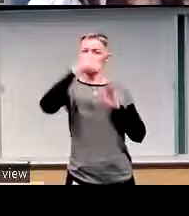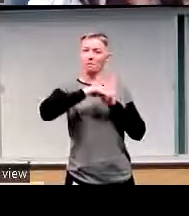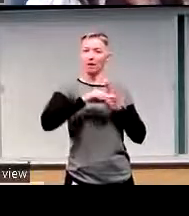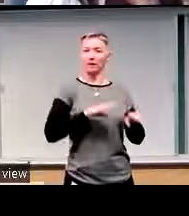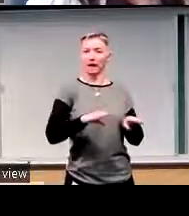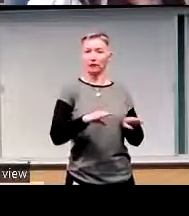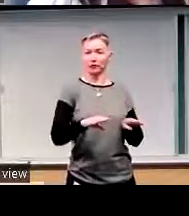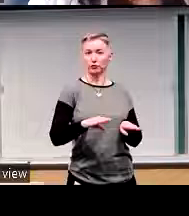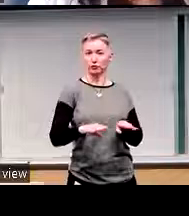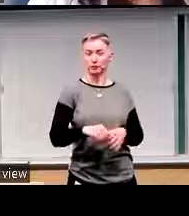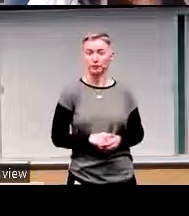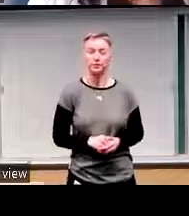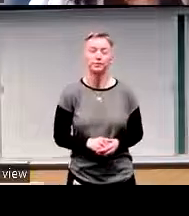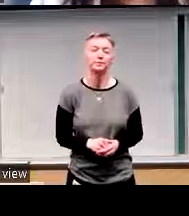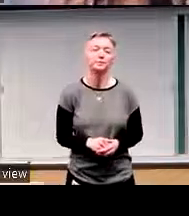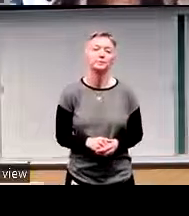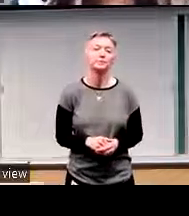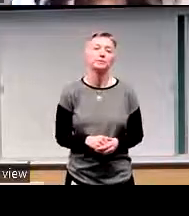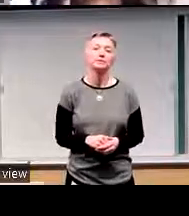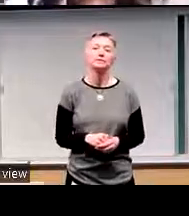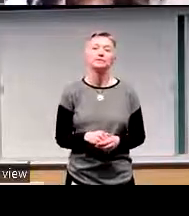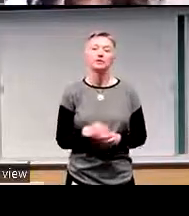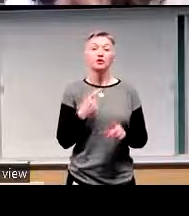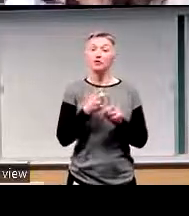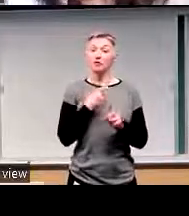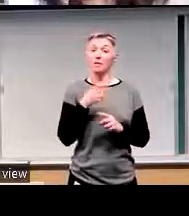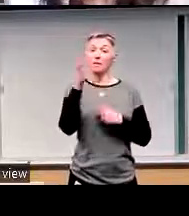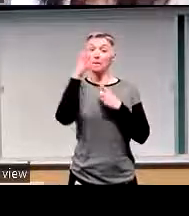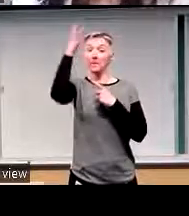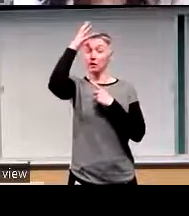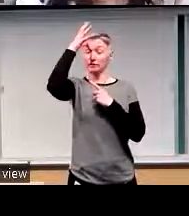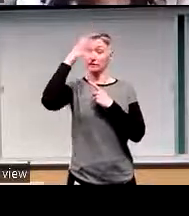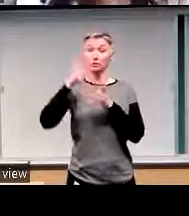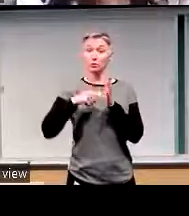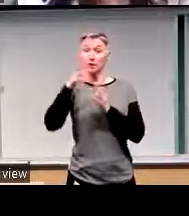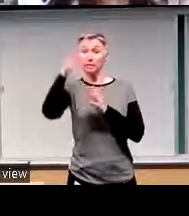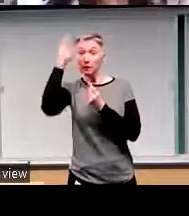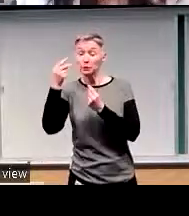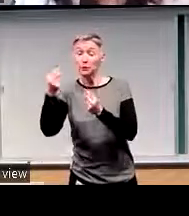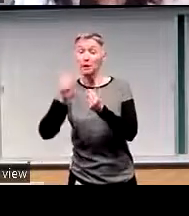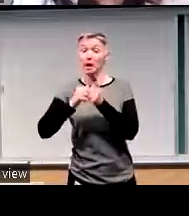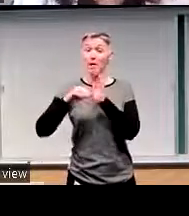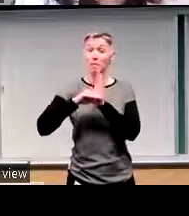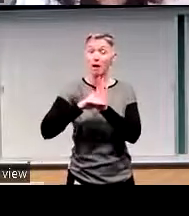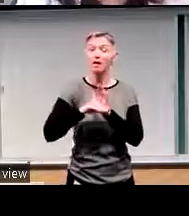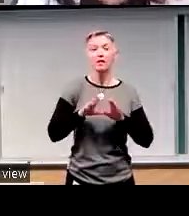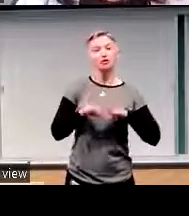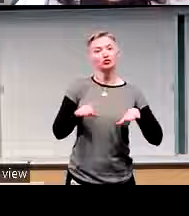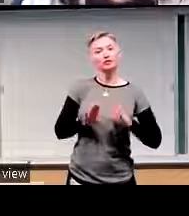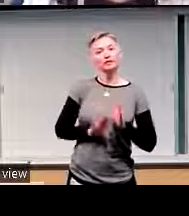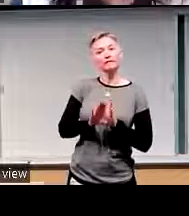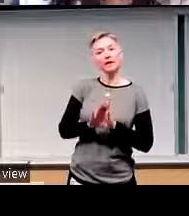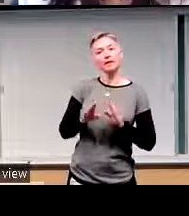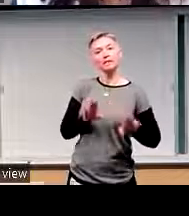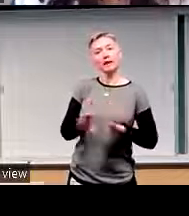and from their parental modeling, those children easily develop behavioral tendencies